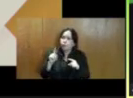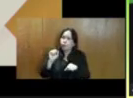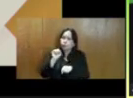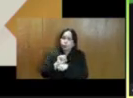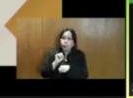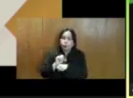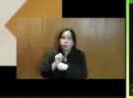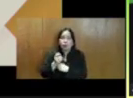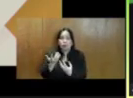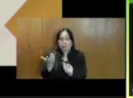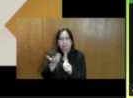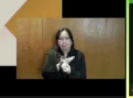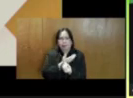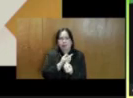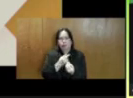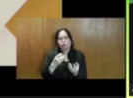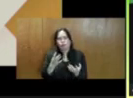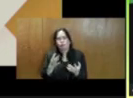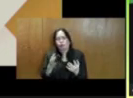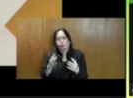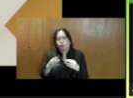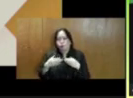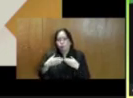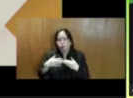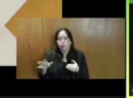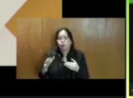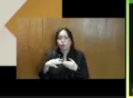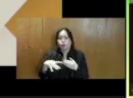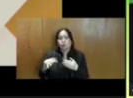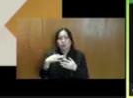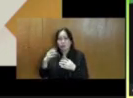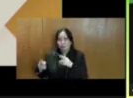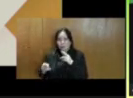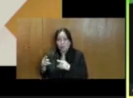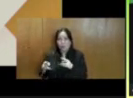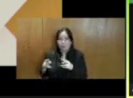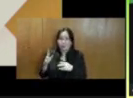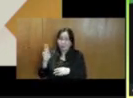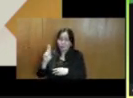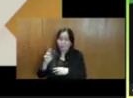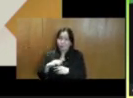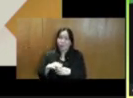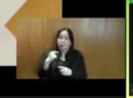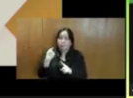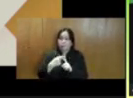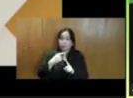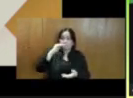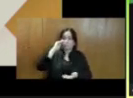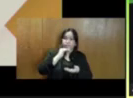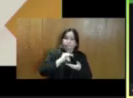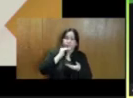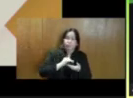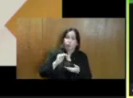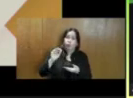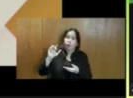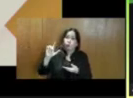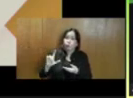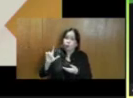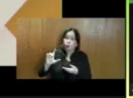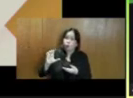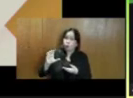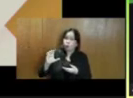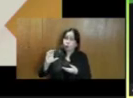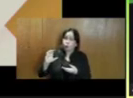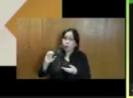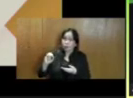and replacement and job loss. Meanwhile, the shift toward low-carbon, environmentally friendly economic growth